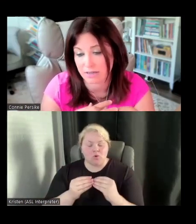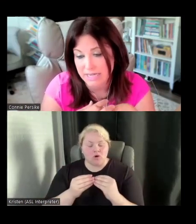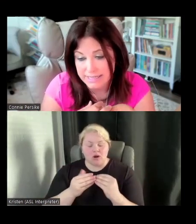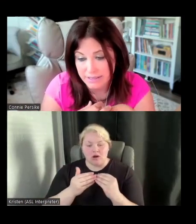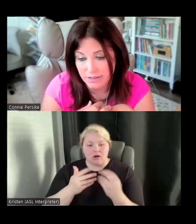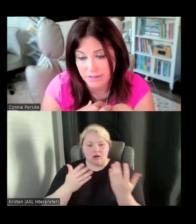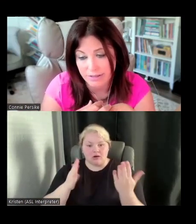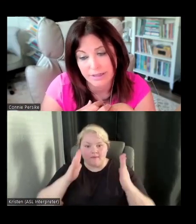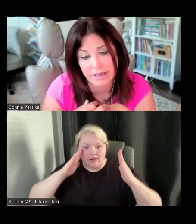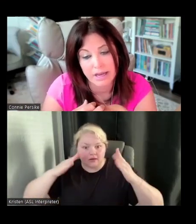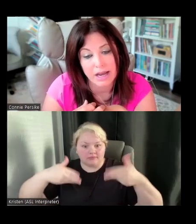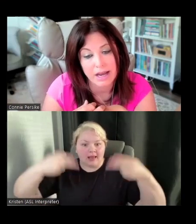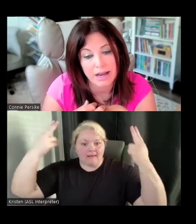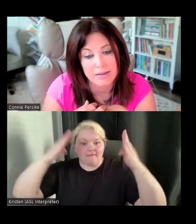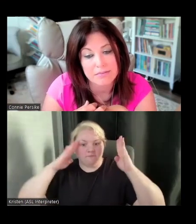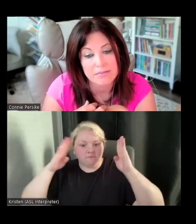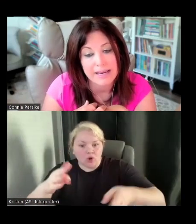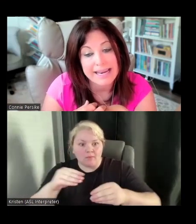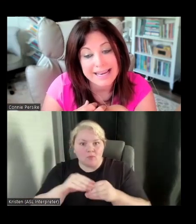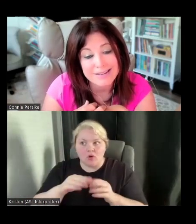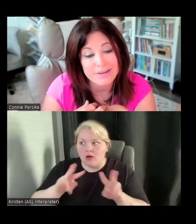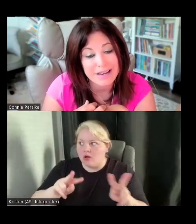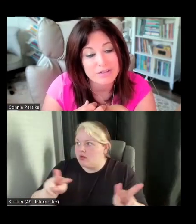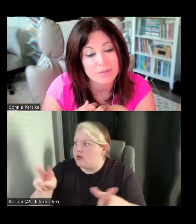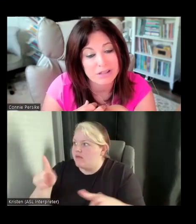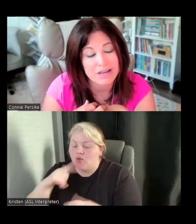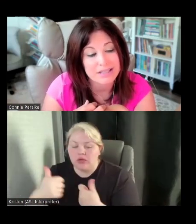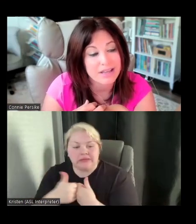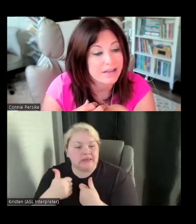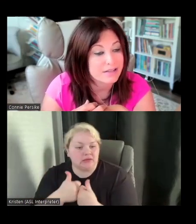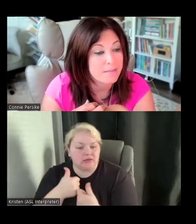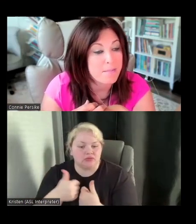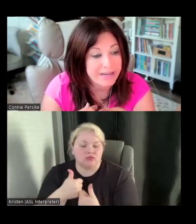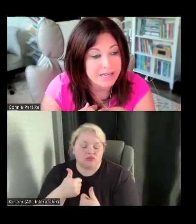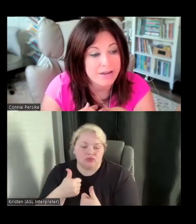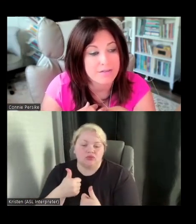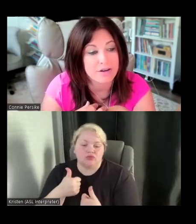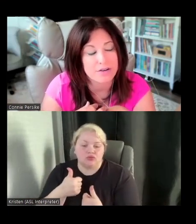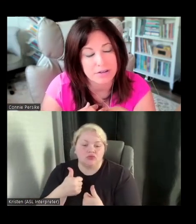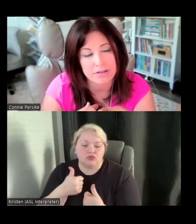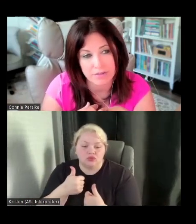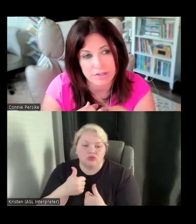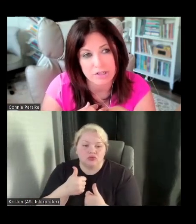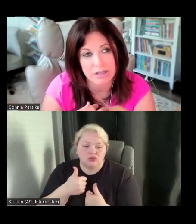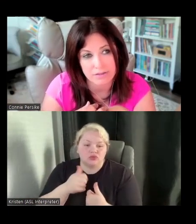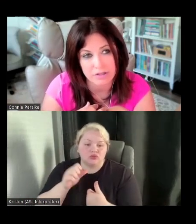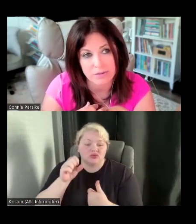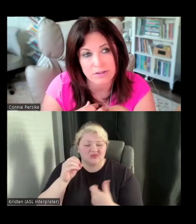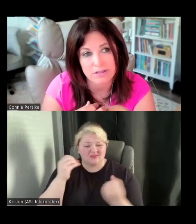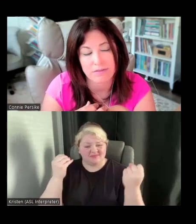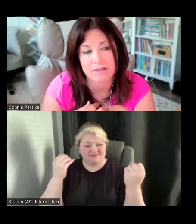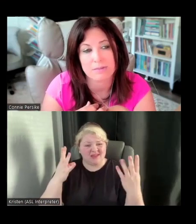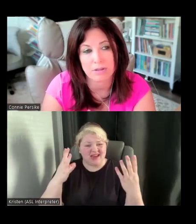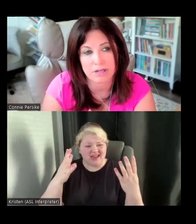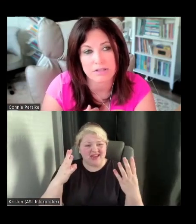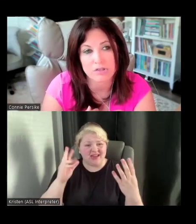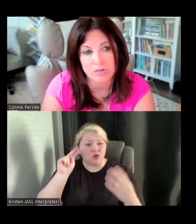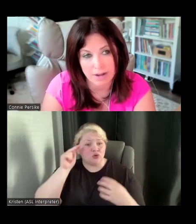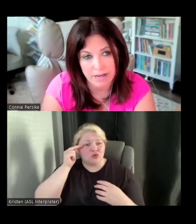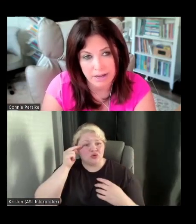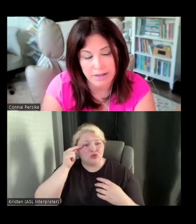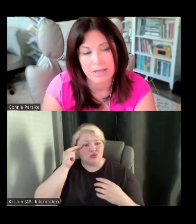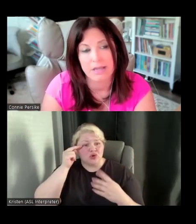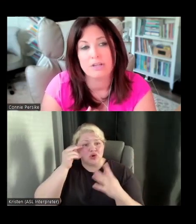activate easier. And we have to realize that many of our neurodivergent individuals have